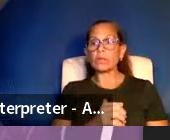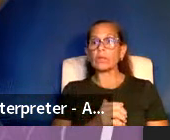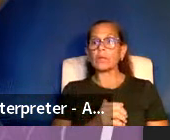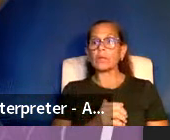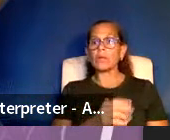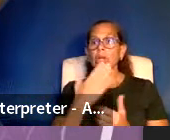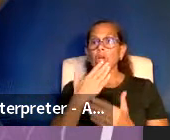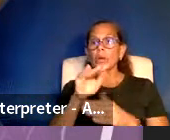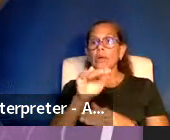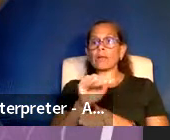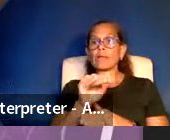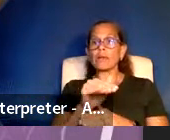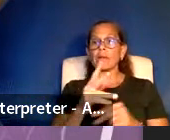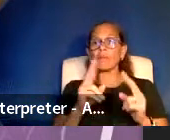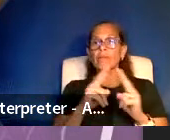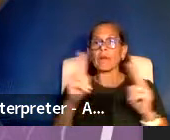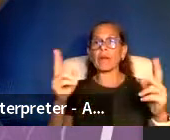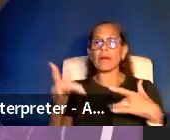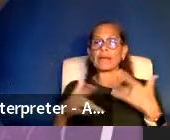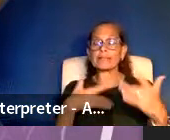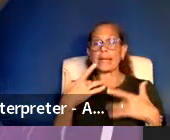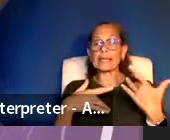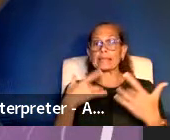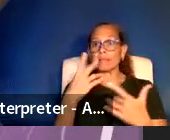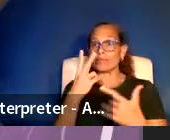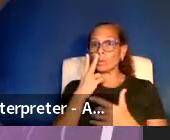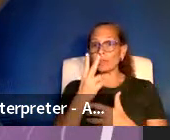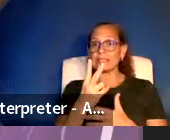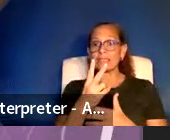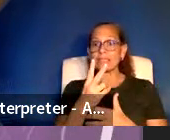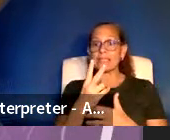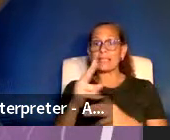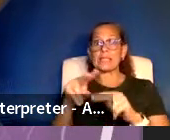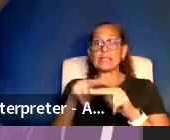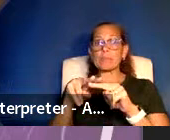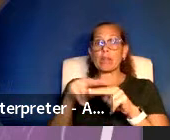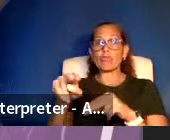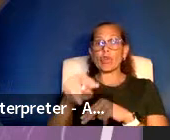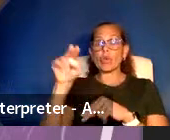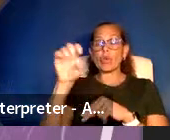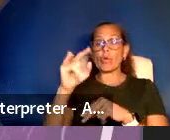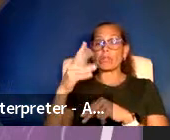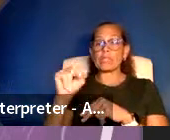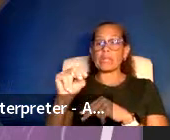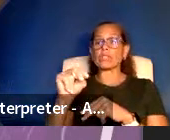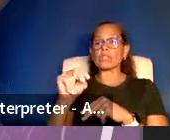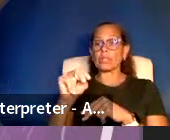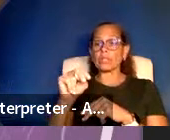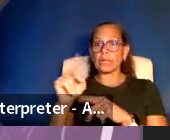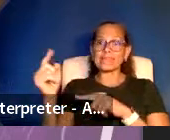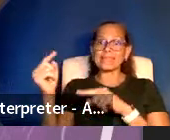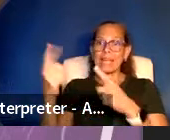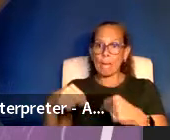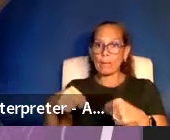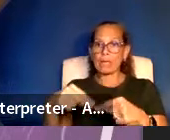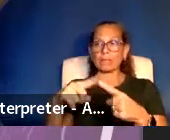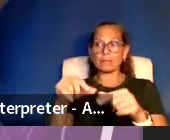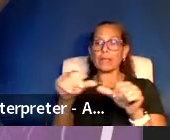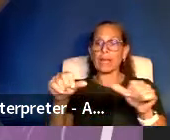Good evening, everyone. Very excited to see that these Metro North stations, regional rail is coming to the